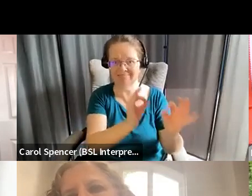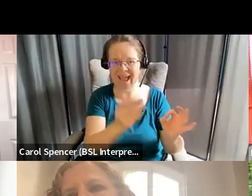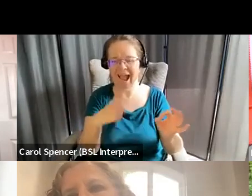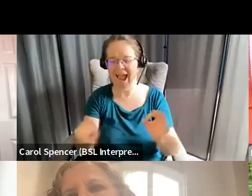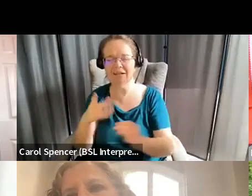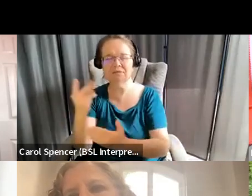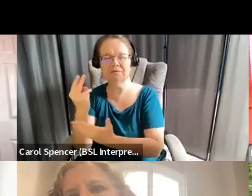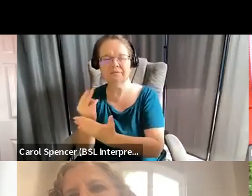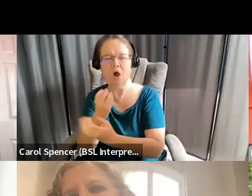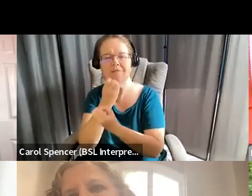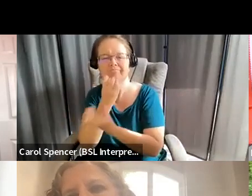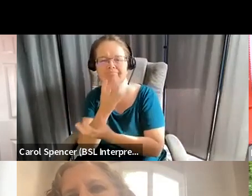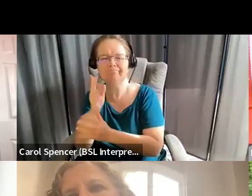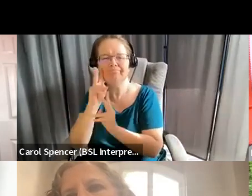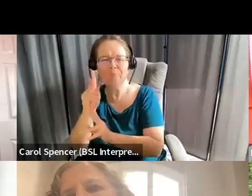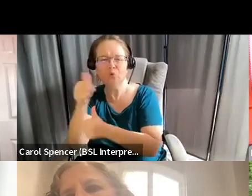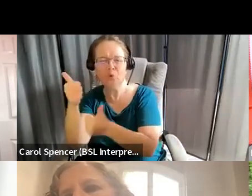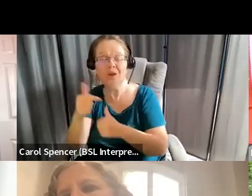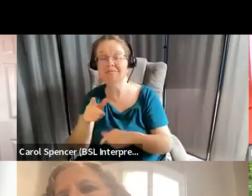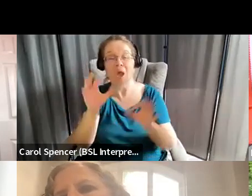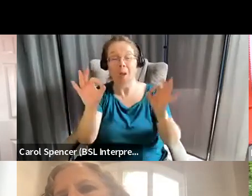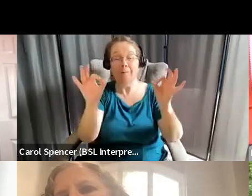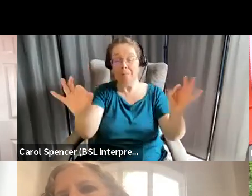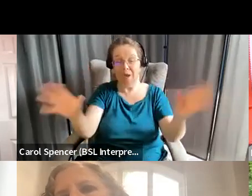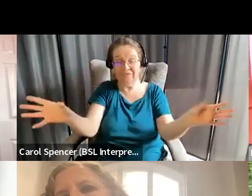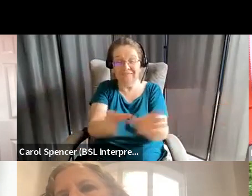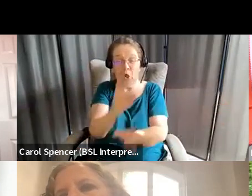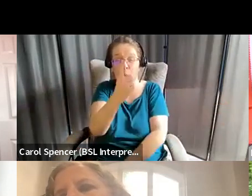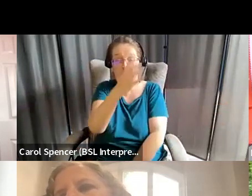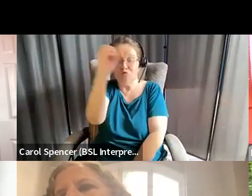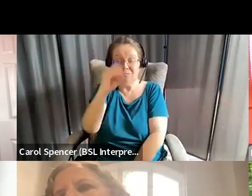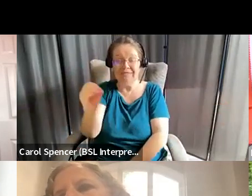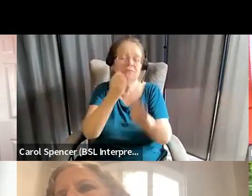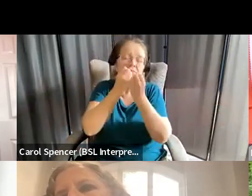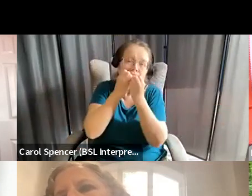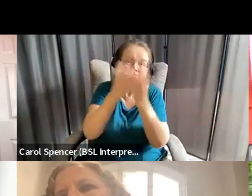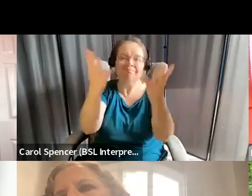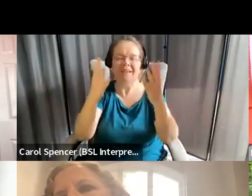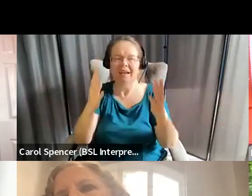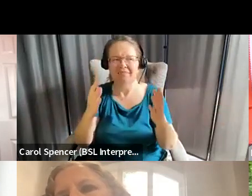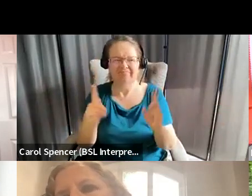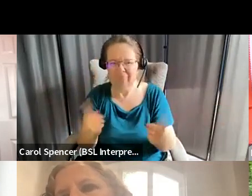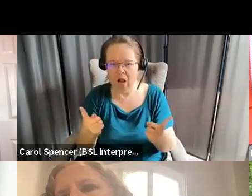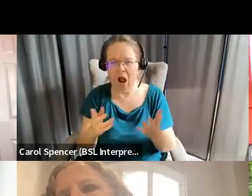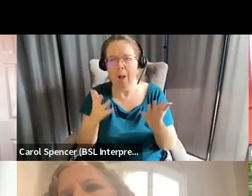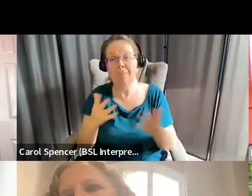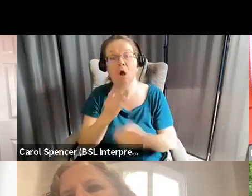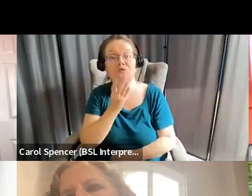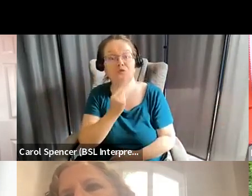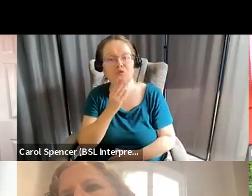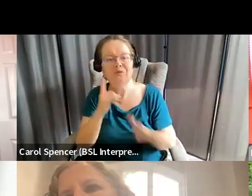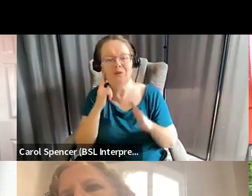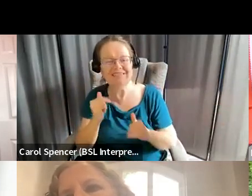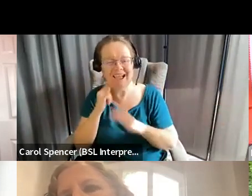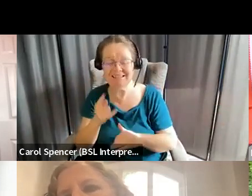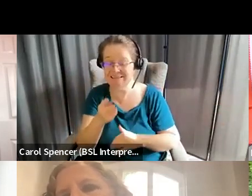aesthetics. Like we say, you're never going to get it 100%, but I suppose for user testing, just all